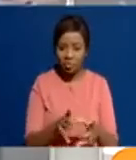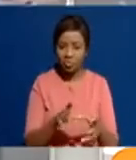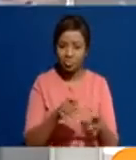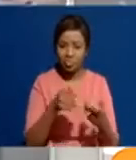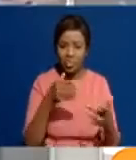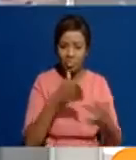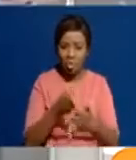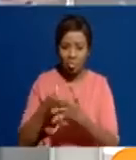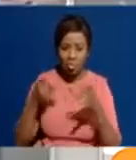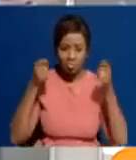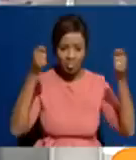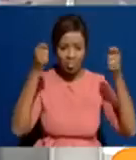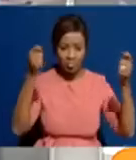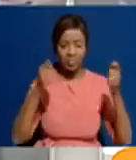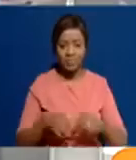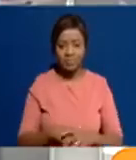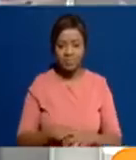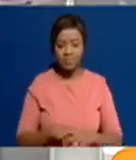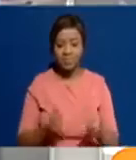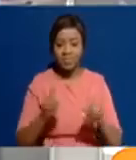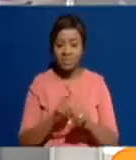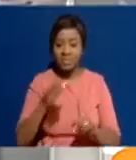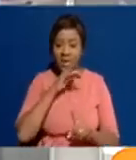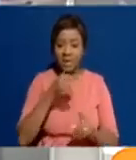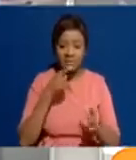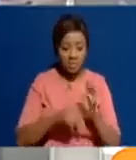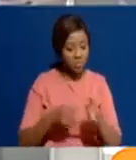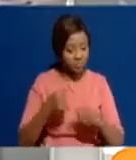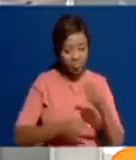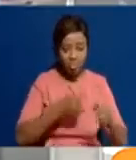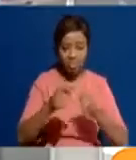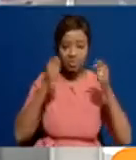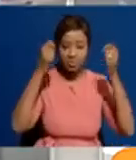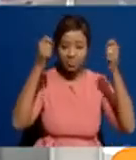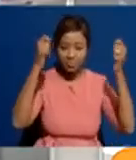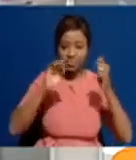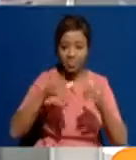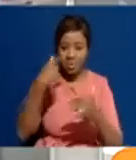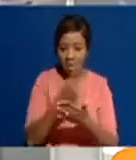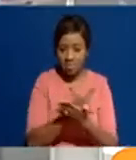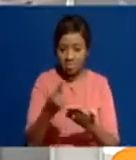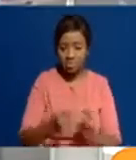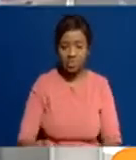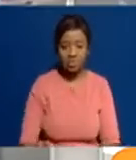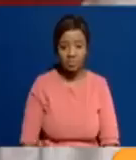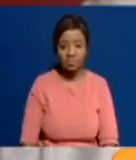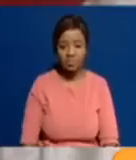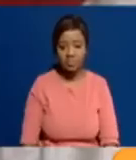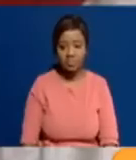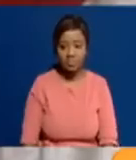na waandamanaji. Aidha, Raila amesisitiza kuwa maandamano yataendelea wiki ijayo kama yalivyopangwa.